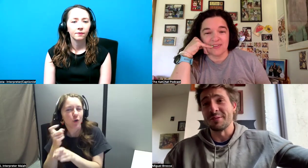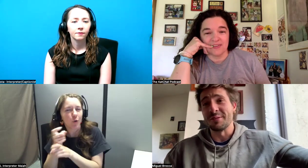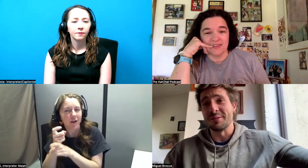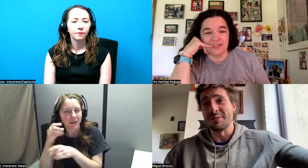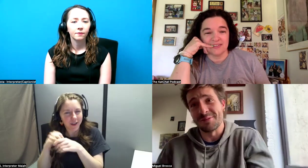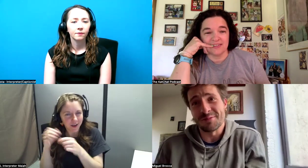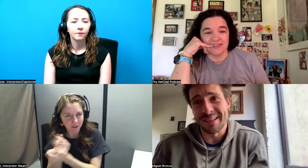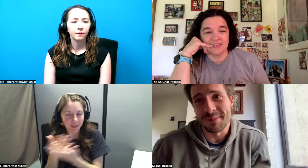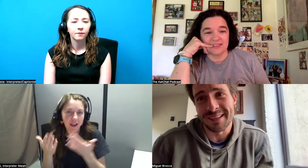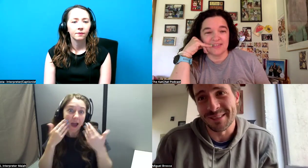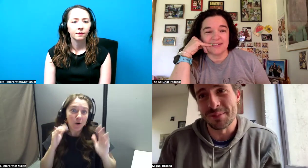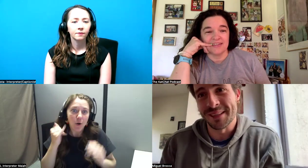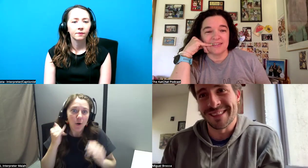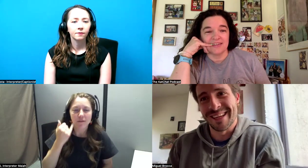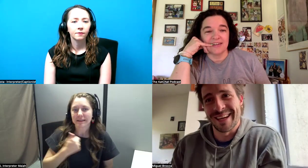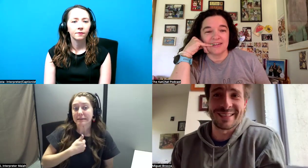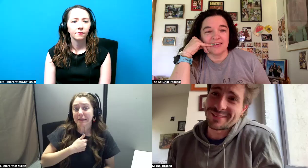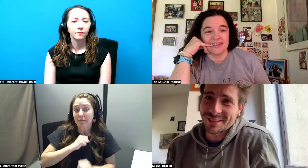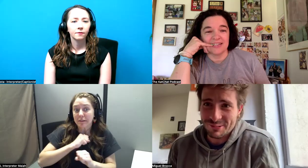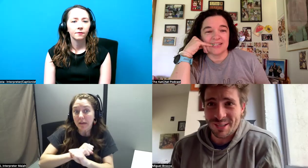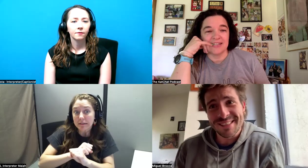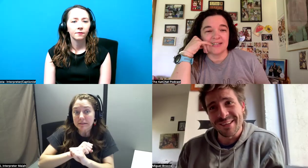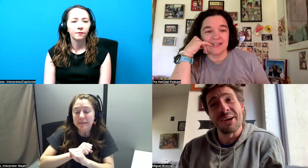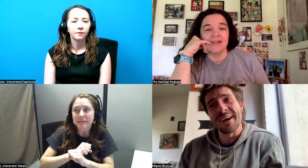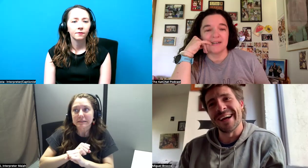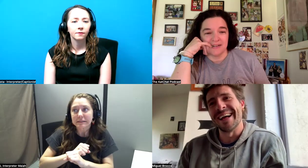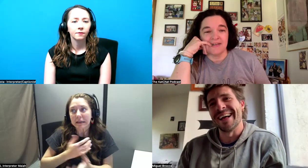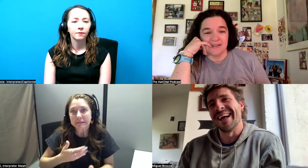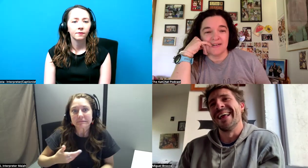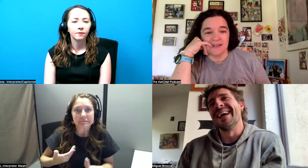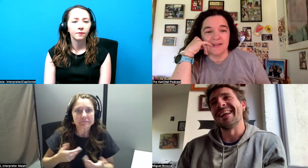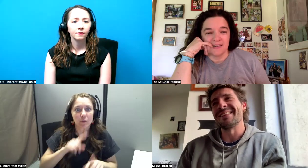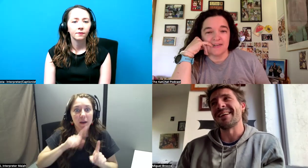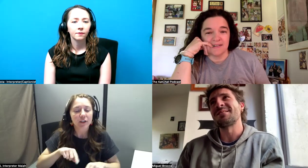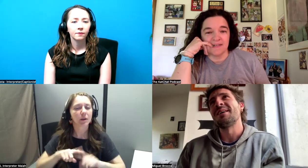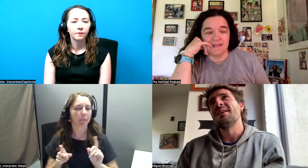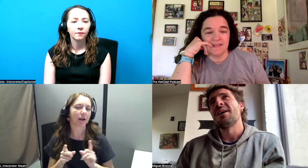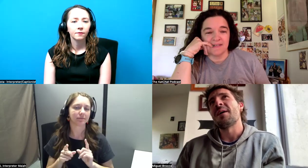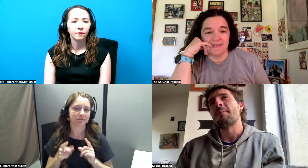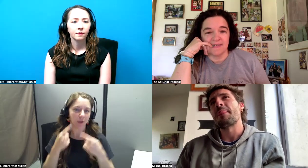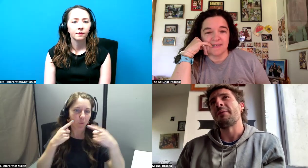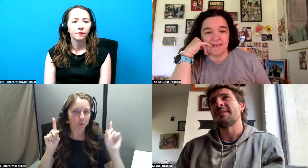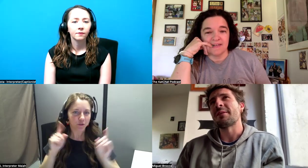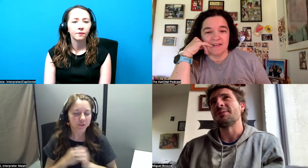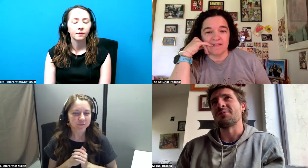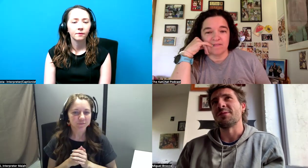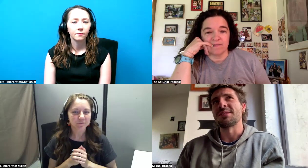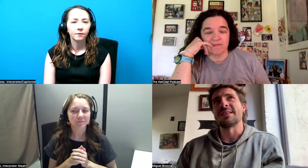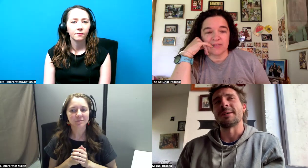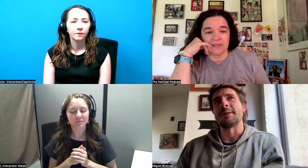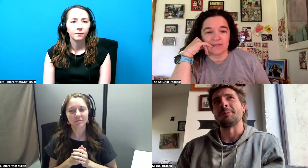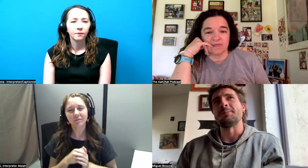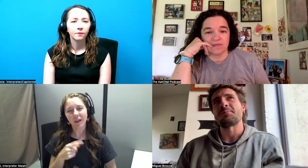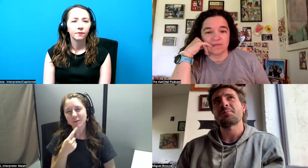I don't know if it's a self-defense mechanism, but it definitely works, you know. And I think that's I would say that was the